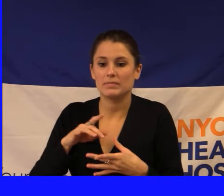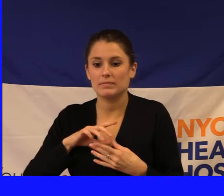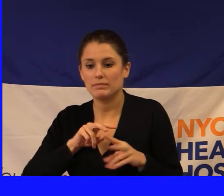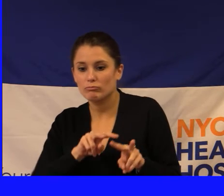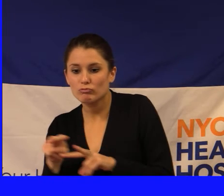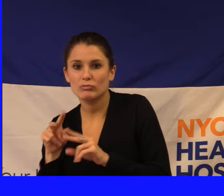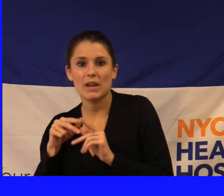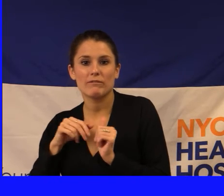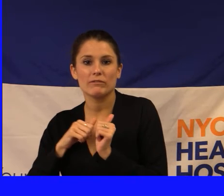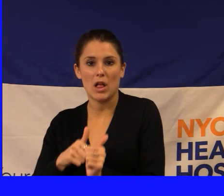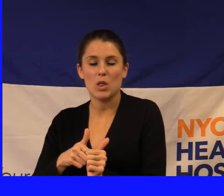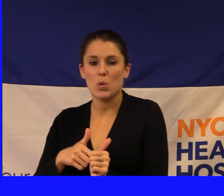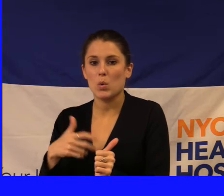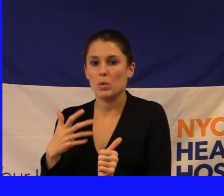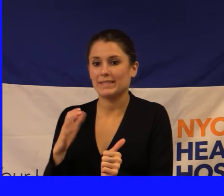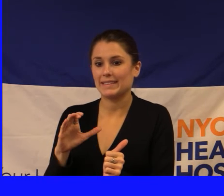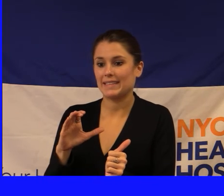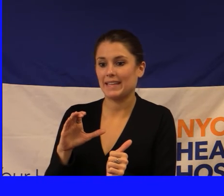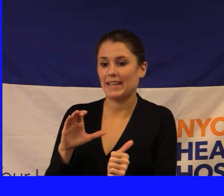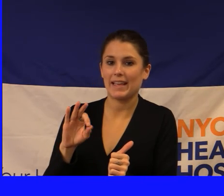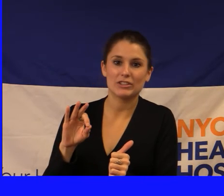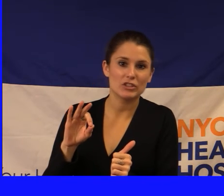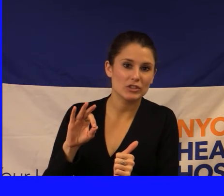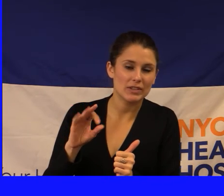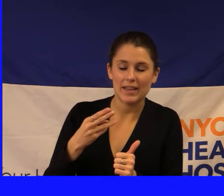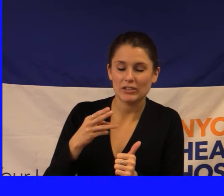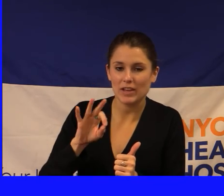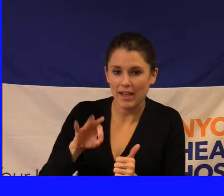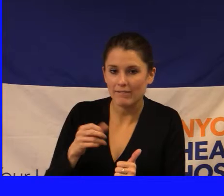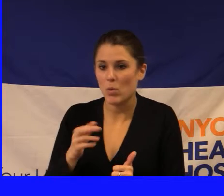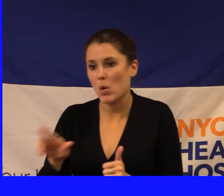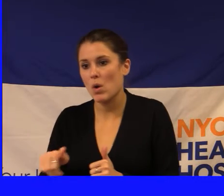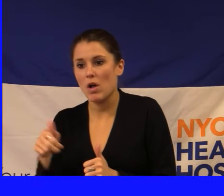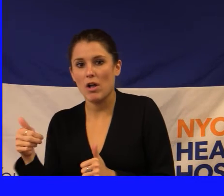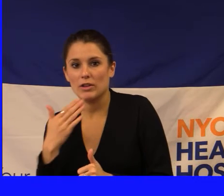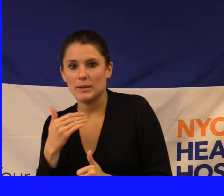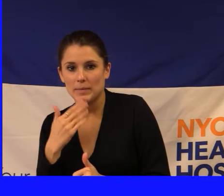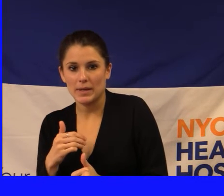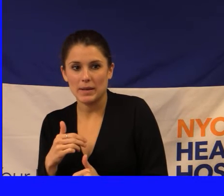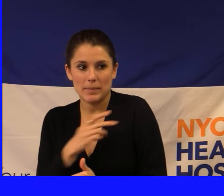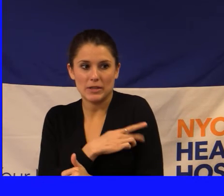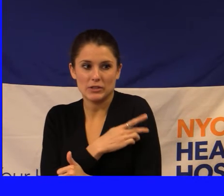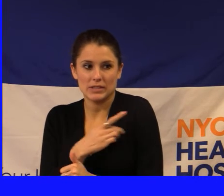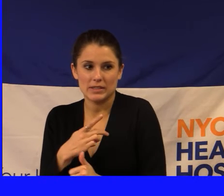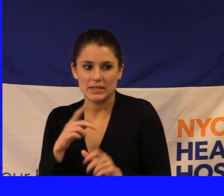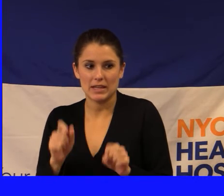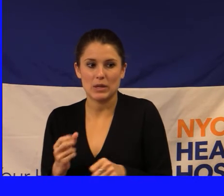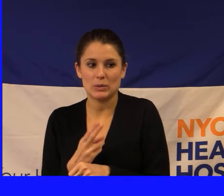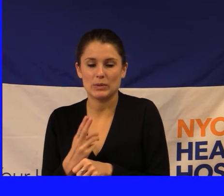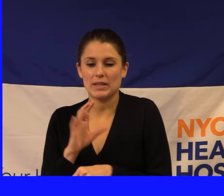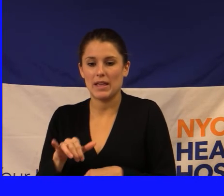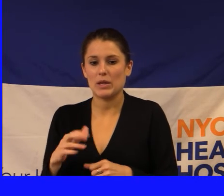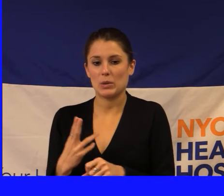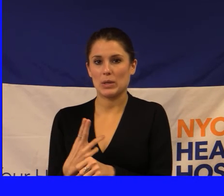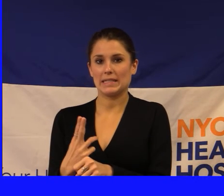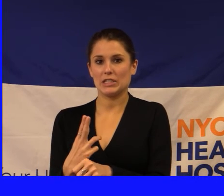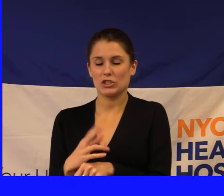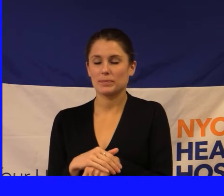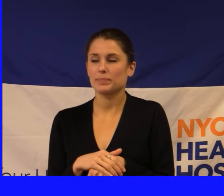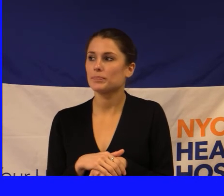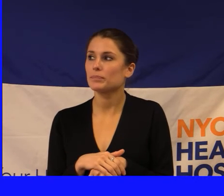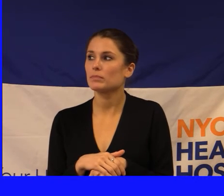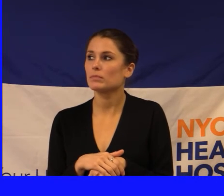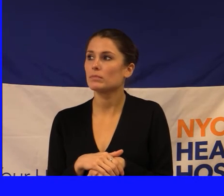those diabetic patients, and so on, some of the chronic diseases that seem to produce that high utilization? Yeah, I think